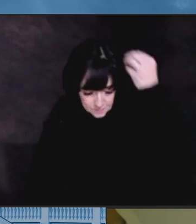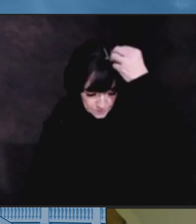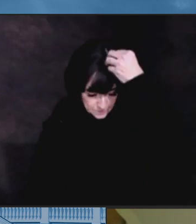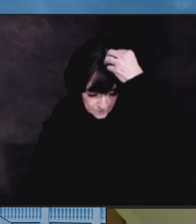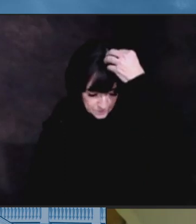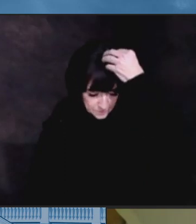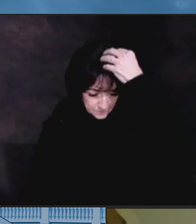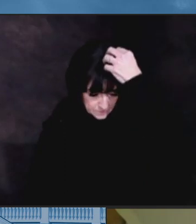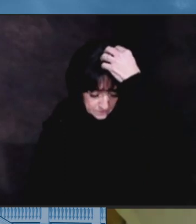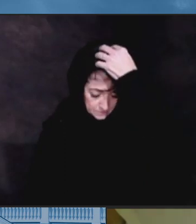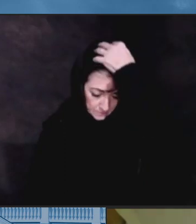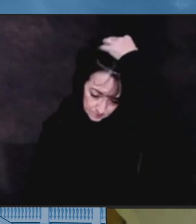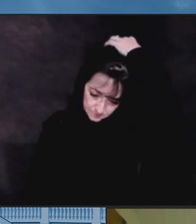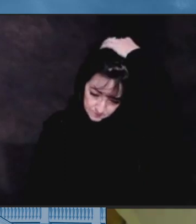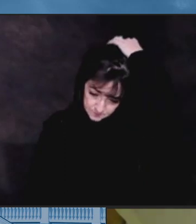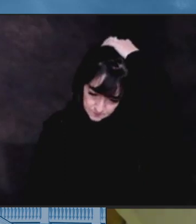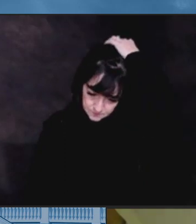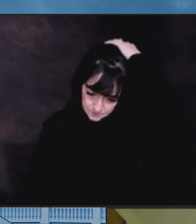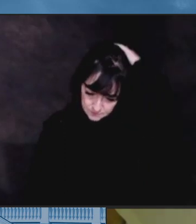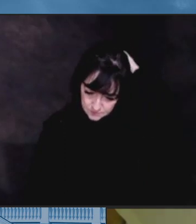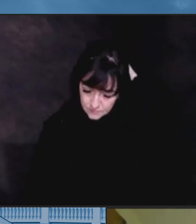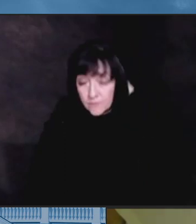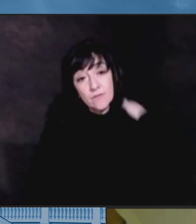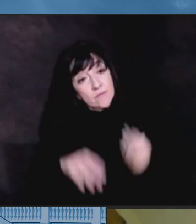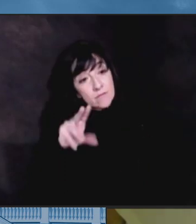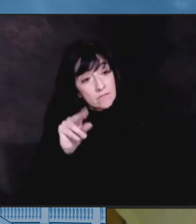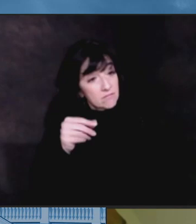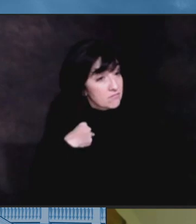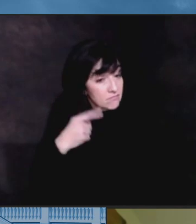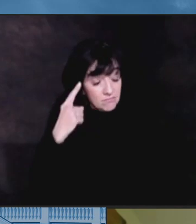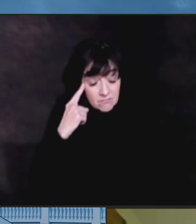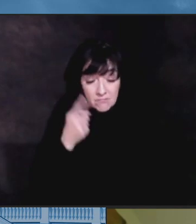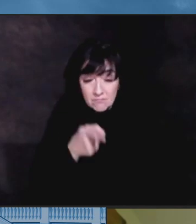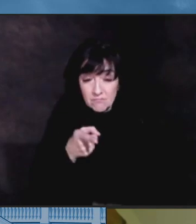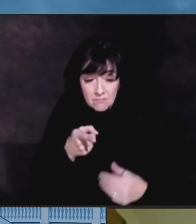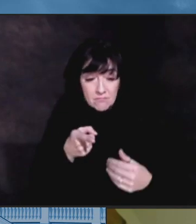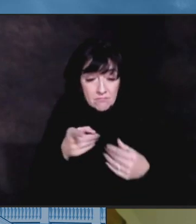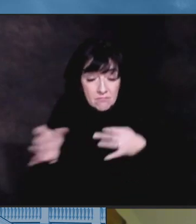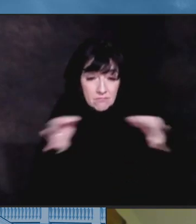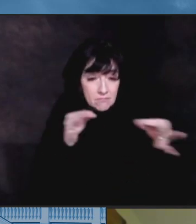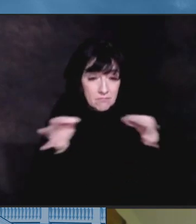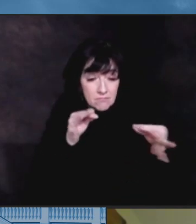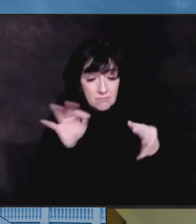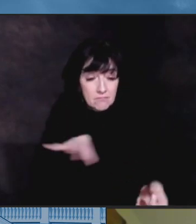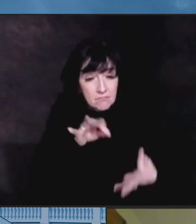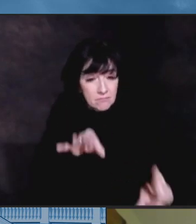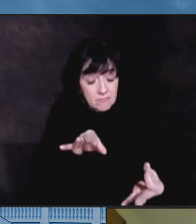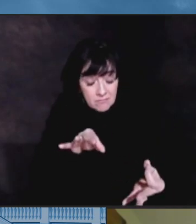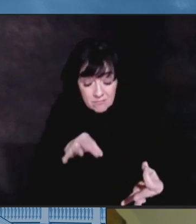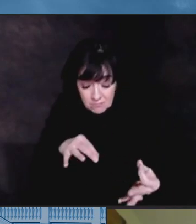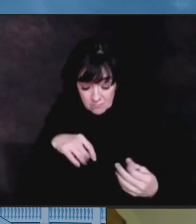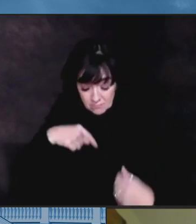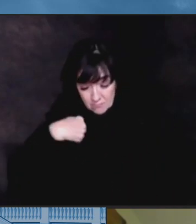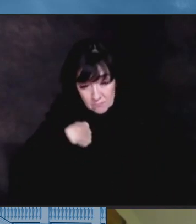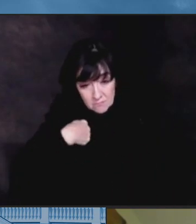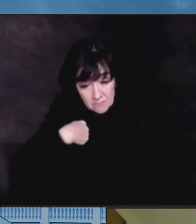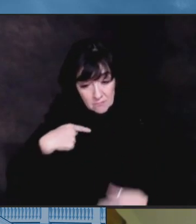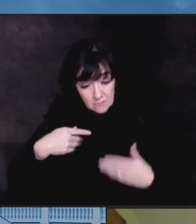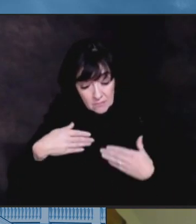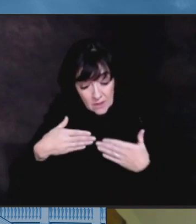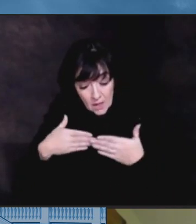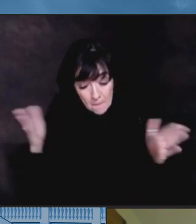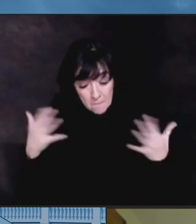No, I think that you really captured that well. I mean, we in public health didn't make the recommendation